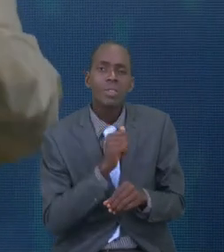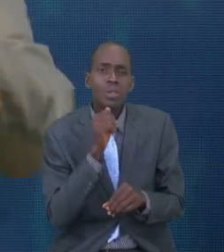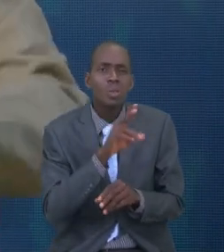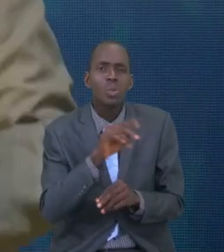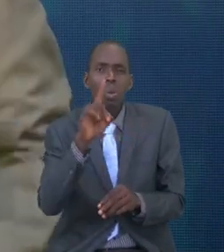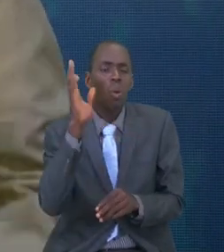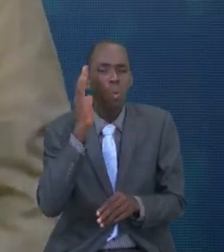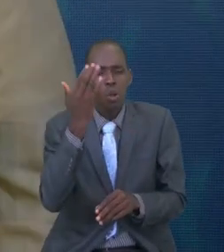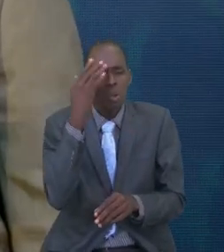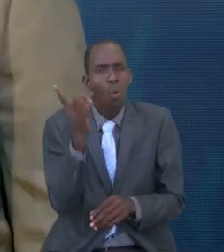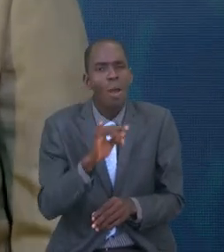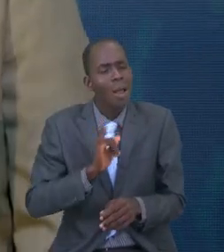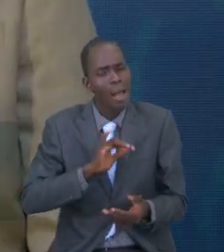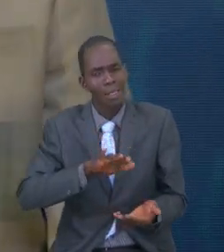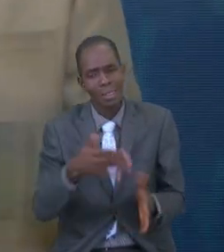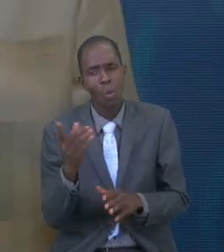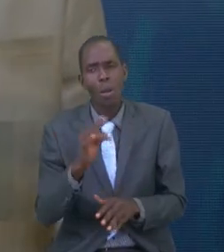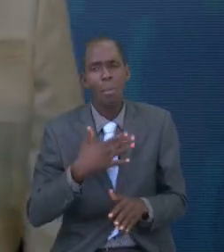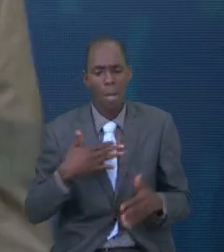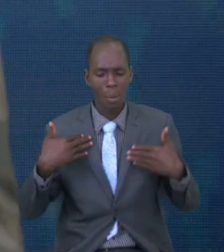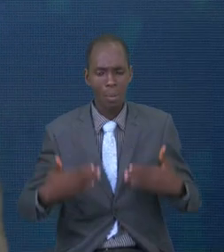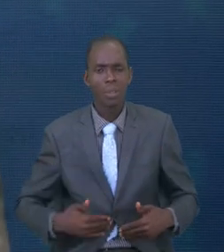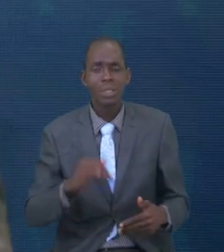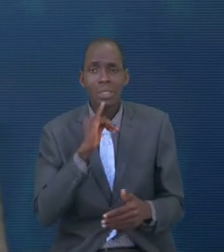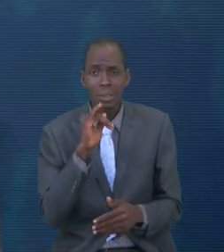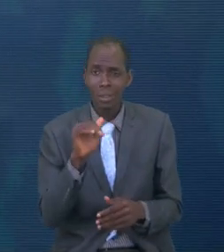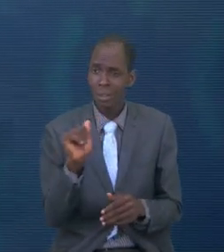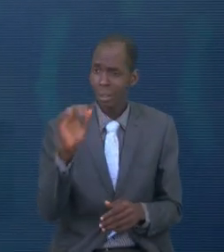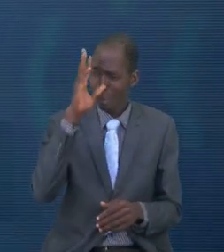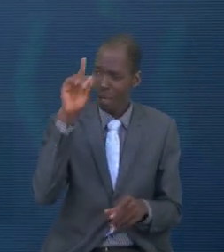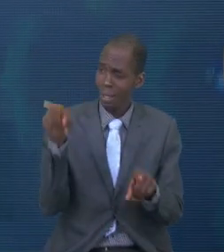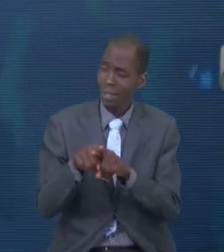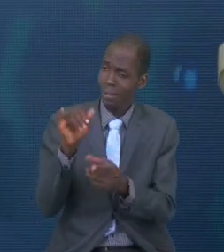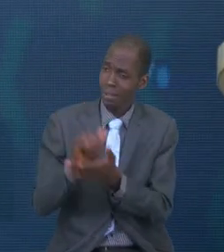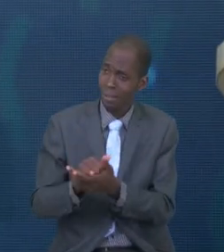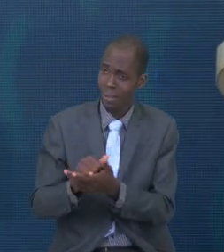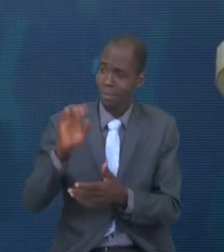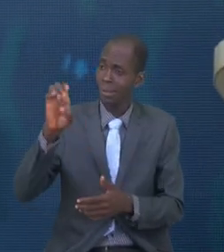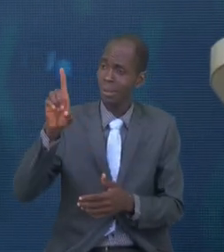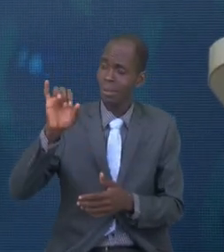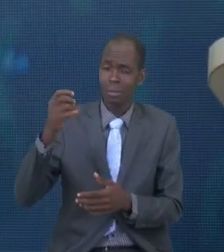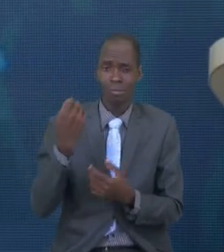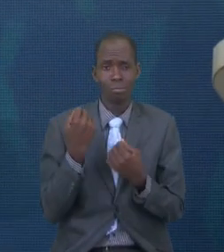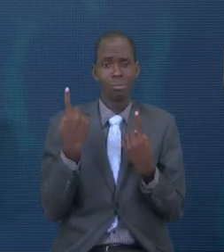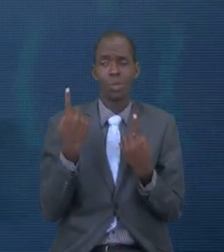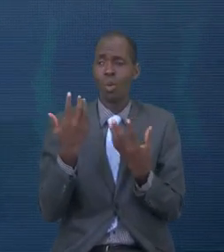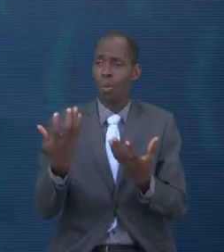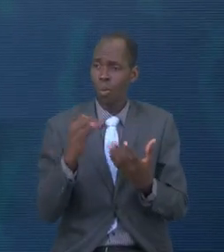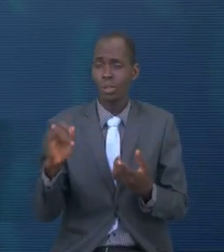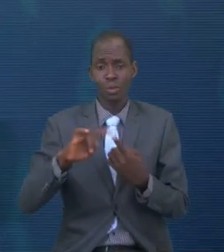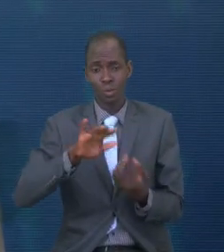even know where my body is. A man like that, Elijah, wanting to die